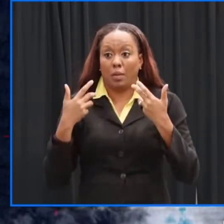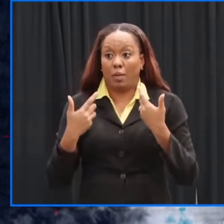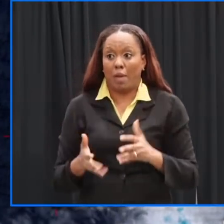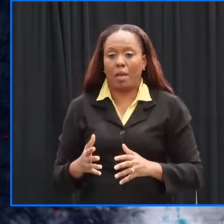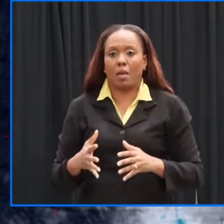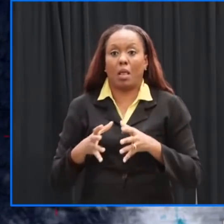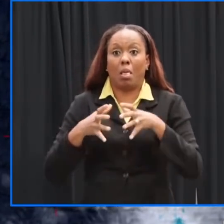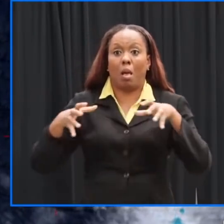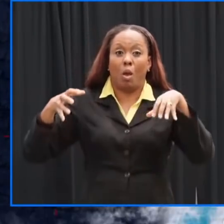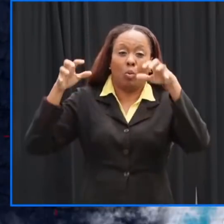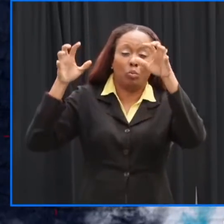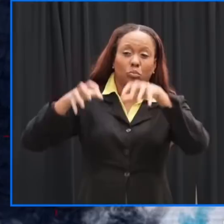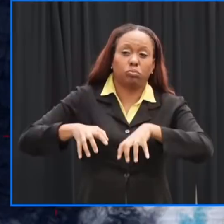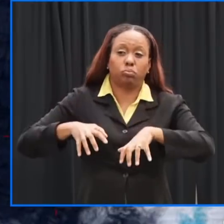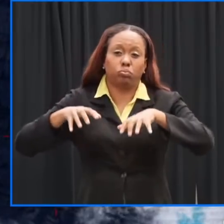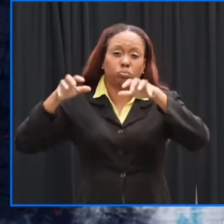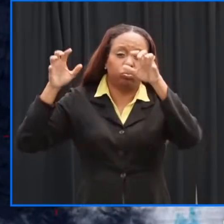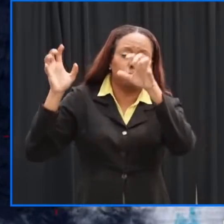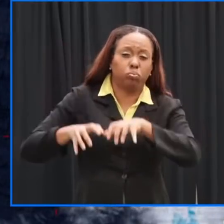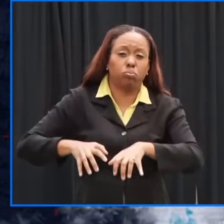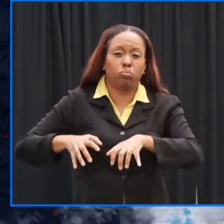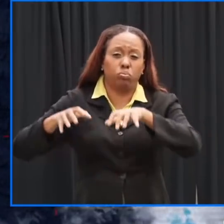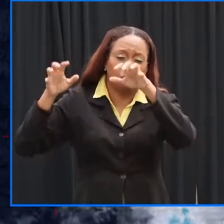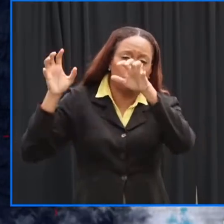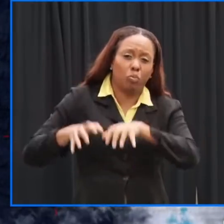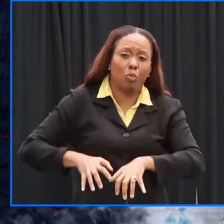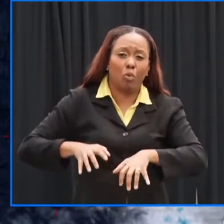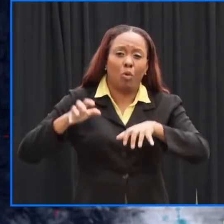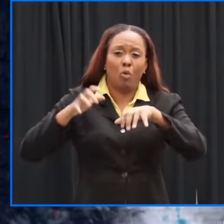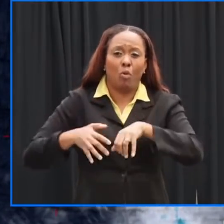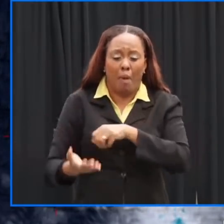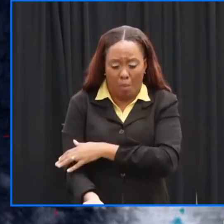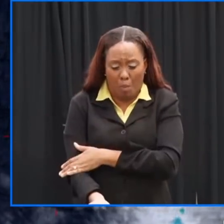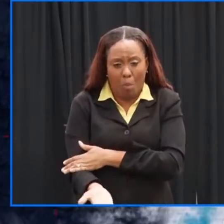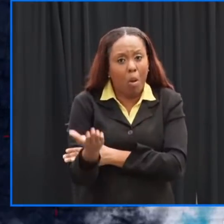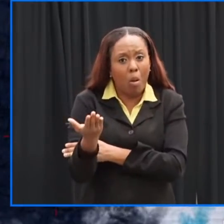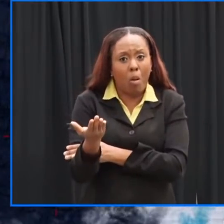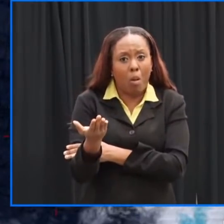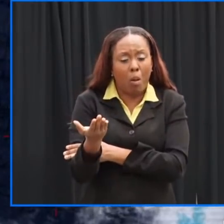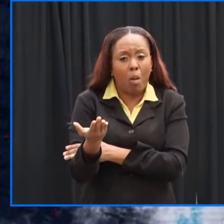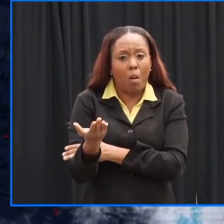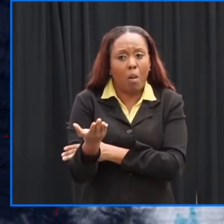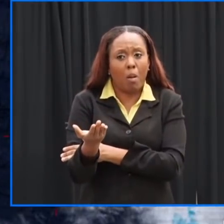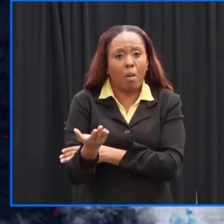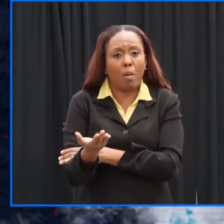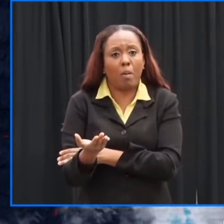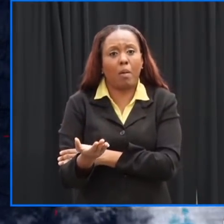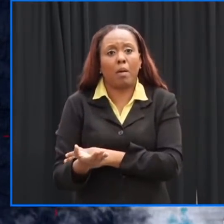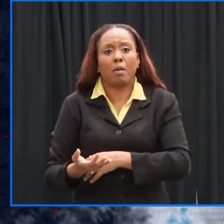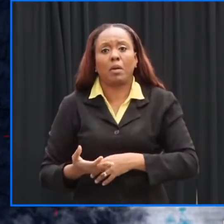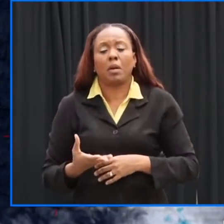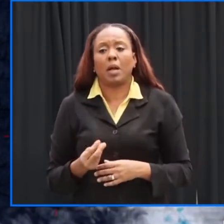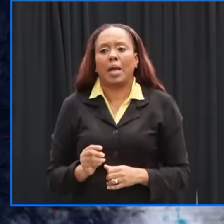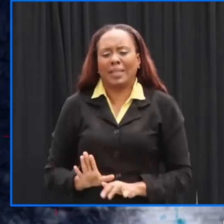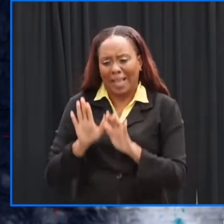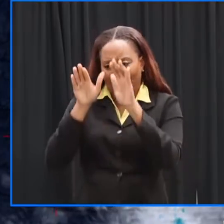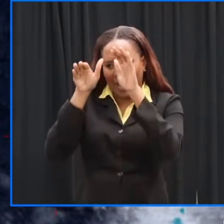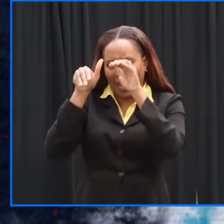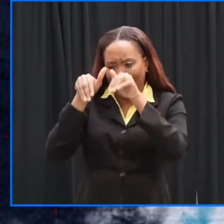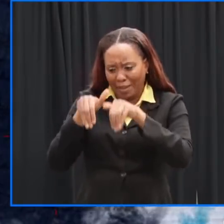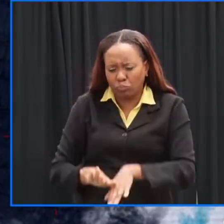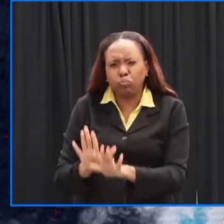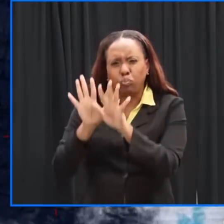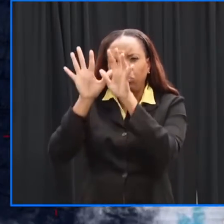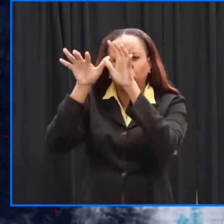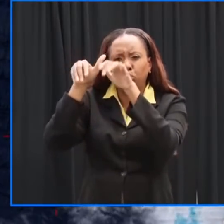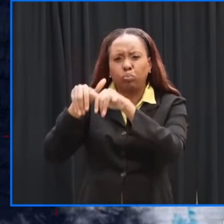in rainfall, also along with the increase of winds in the early hours in the morning, and the deterioration in sea conditions should also